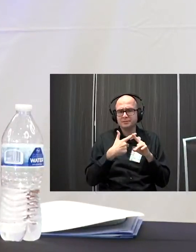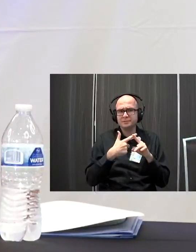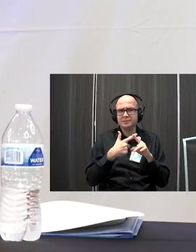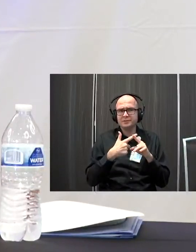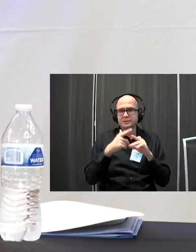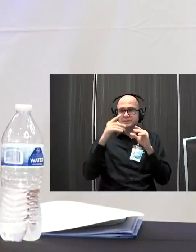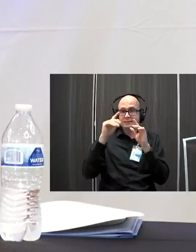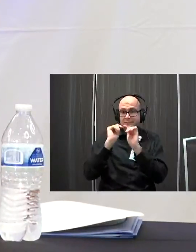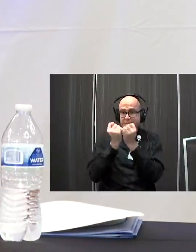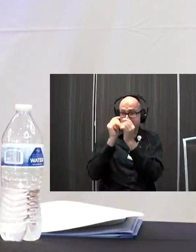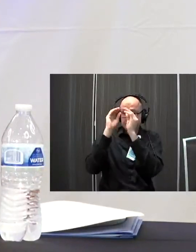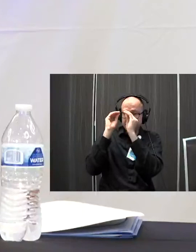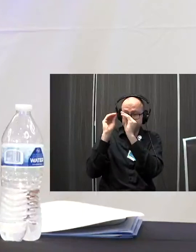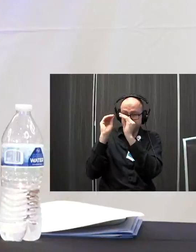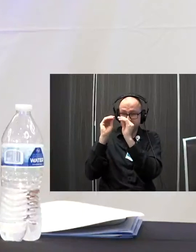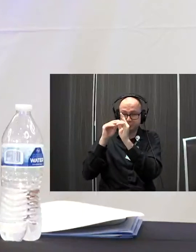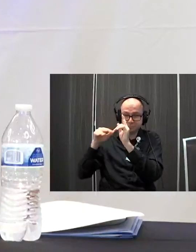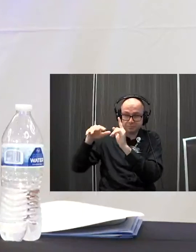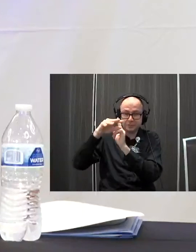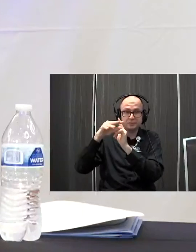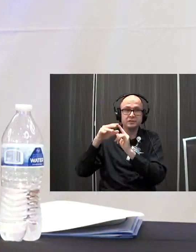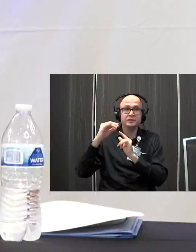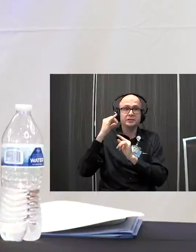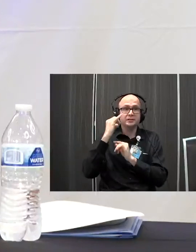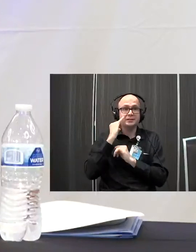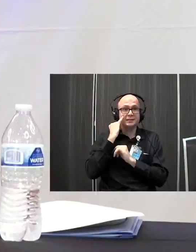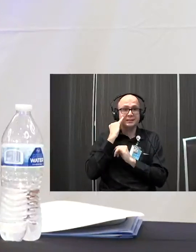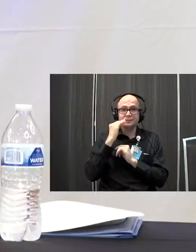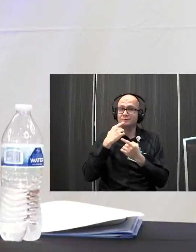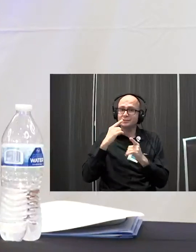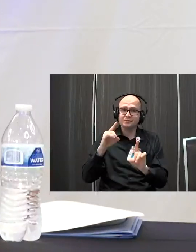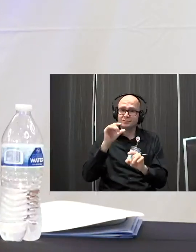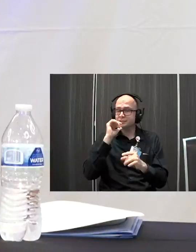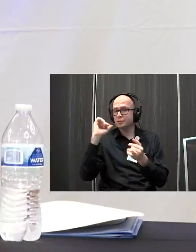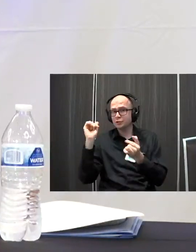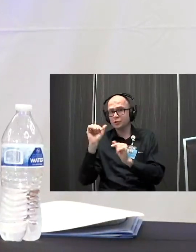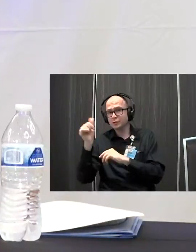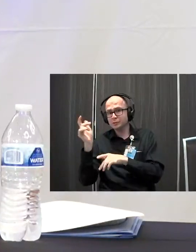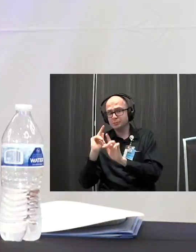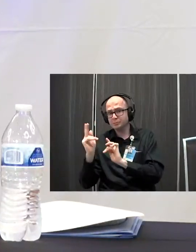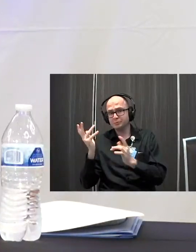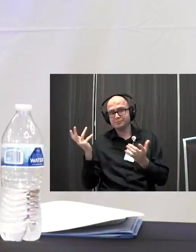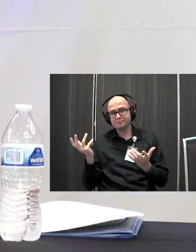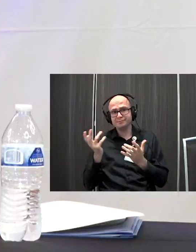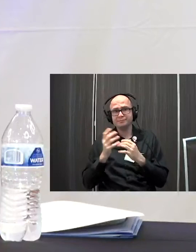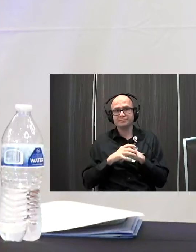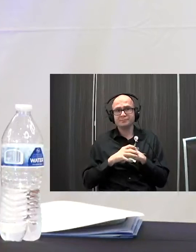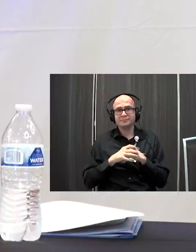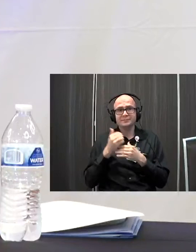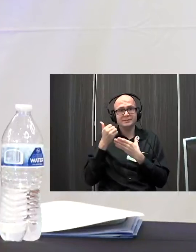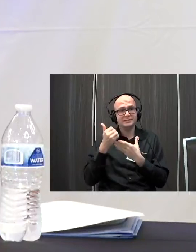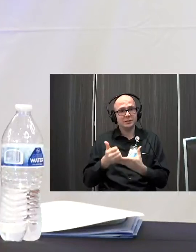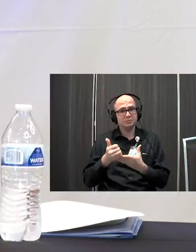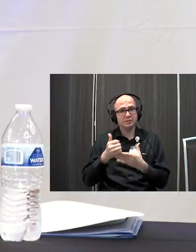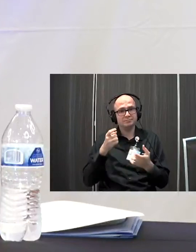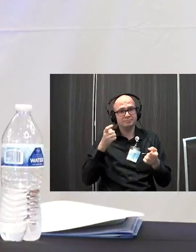educating the team and people around, because if it really is working and it's not hurting anyone, and it's helping them